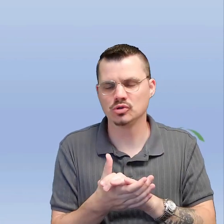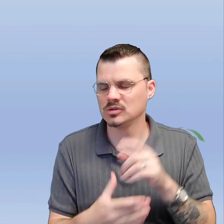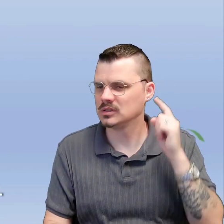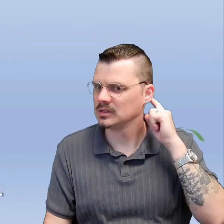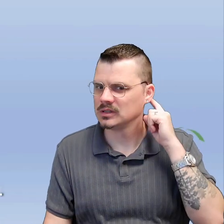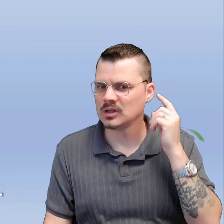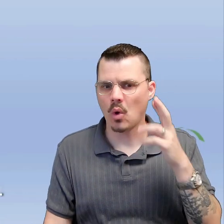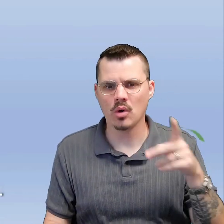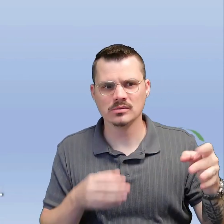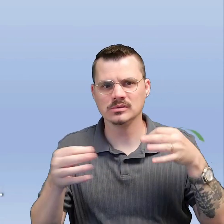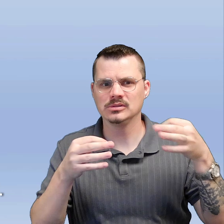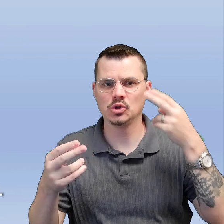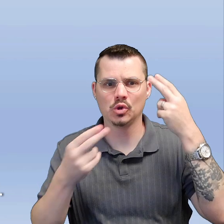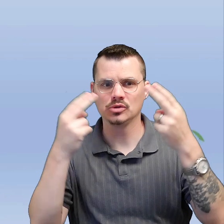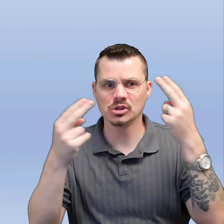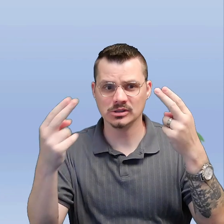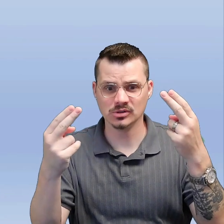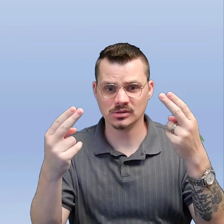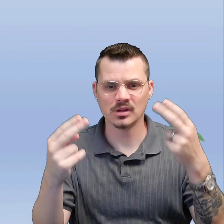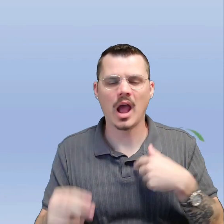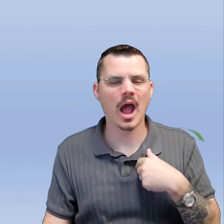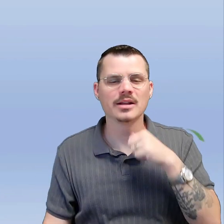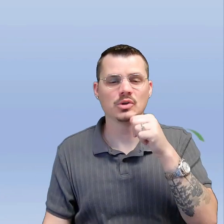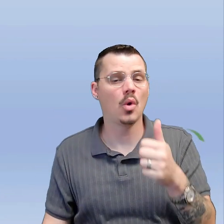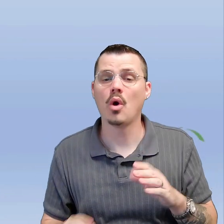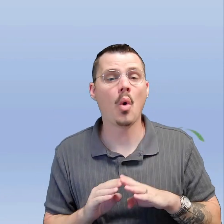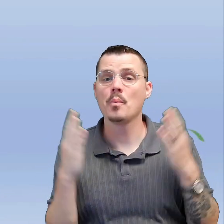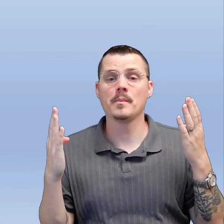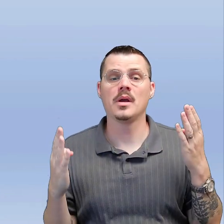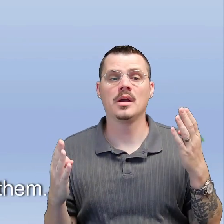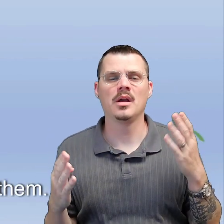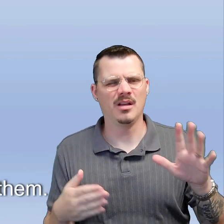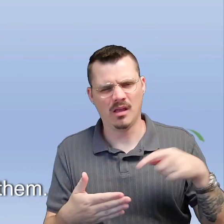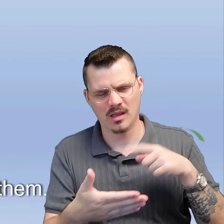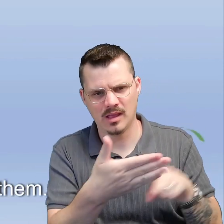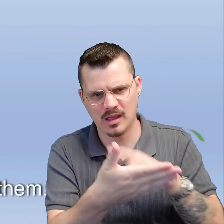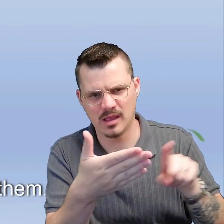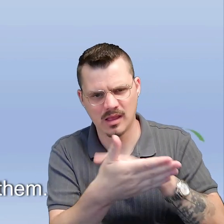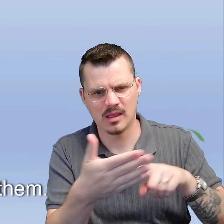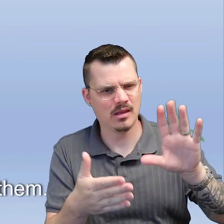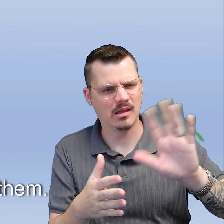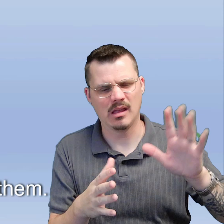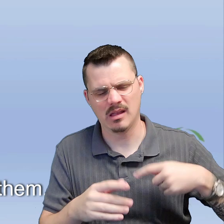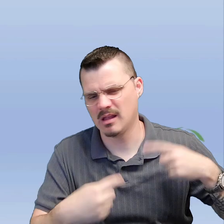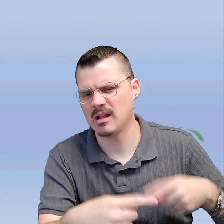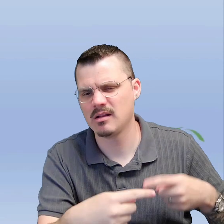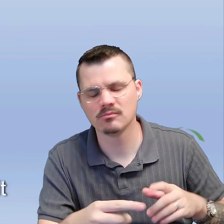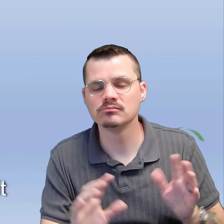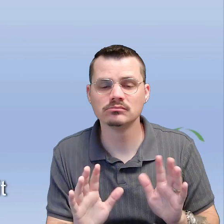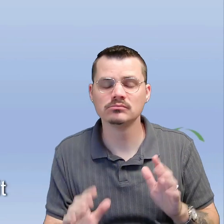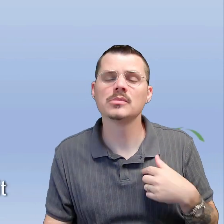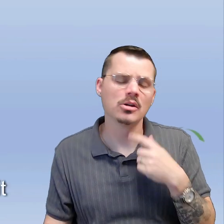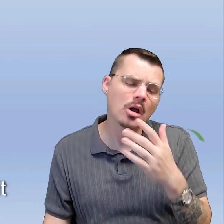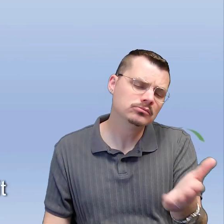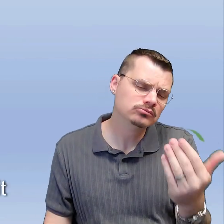delusion or a description of a hallucination, I don't start cross-examining them or arguing with them. I